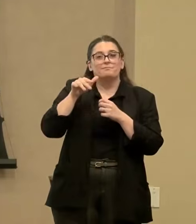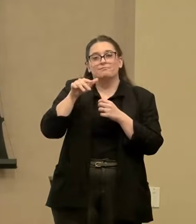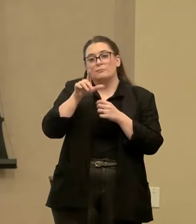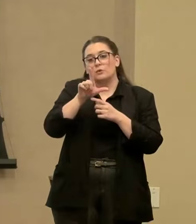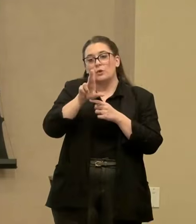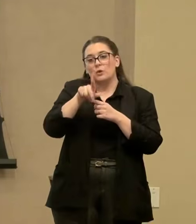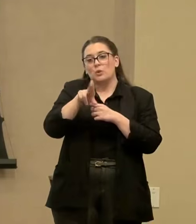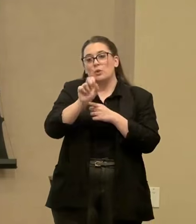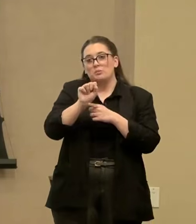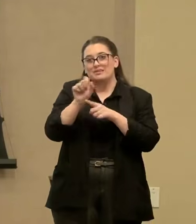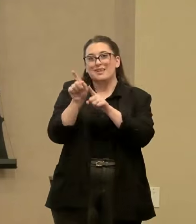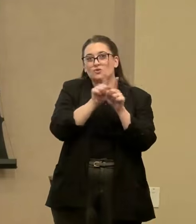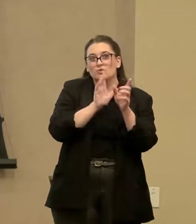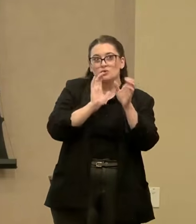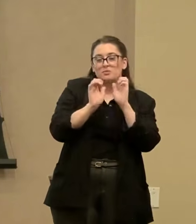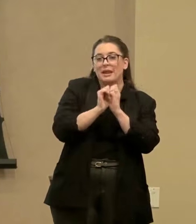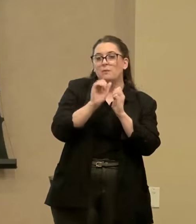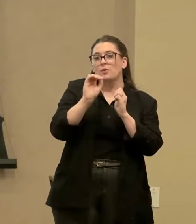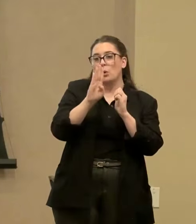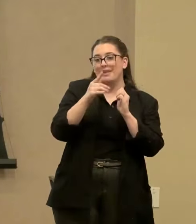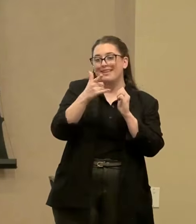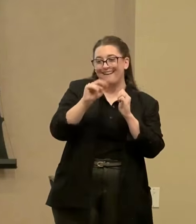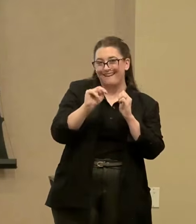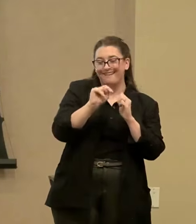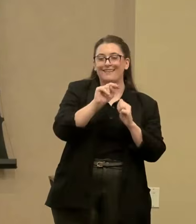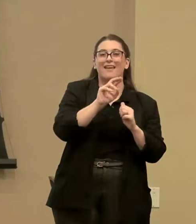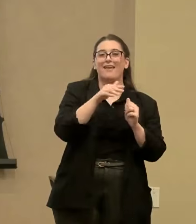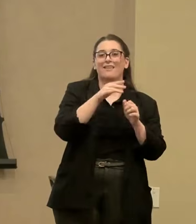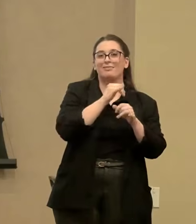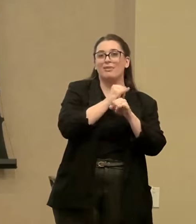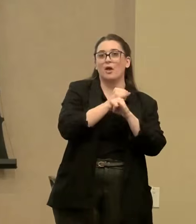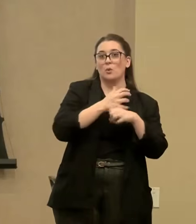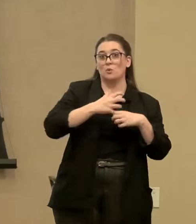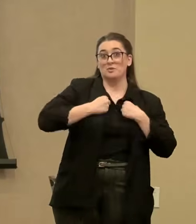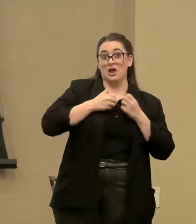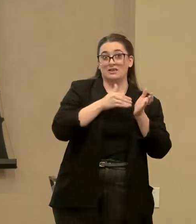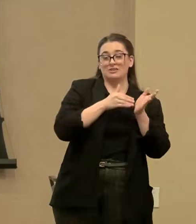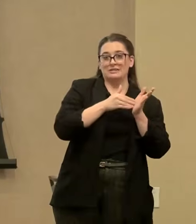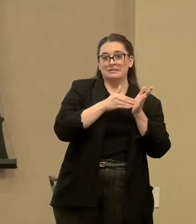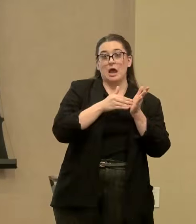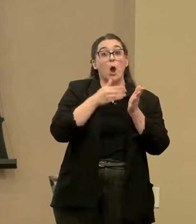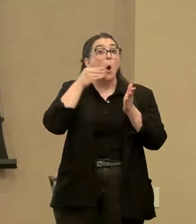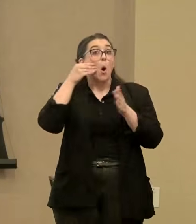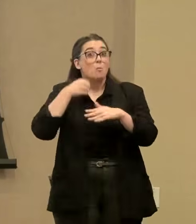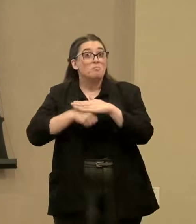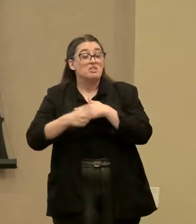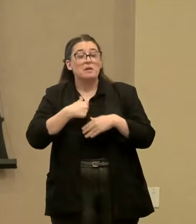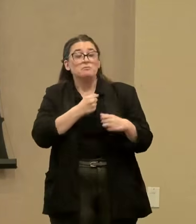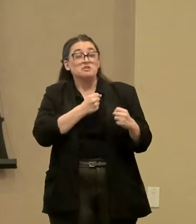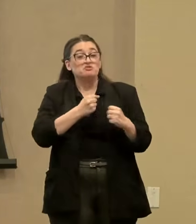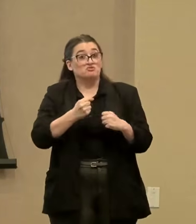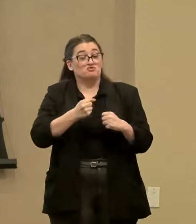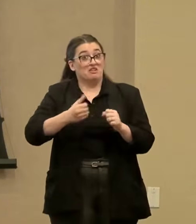diagnosis of lupus and communicate with the OB-GYN and rheumatologist too. I would strongly be against a home birth, but the doula should be